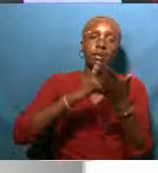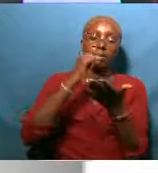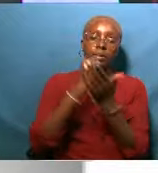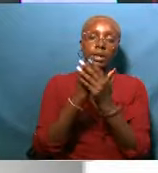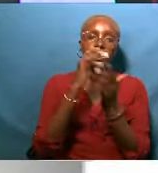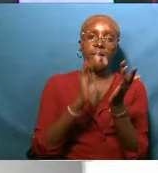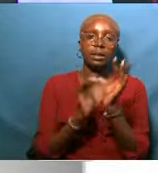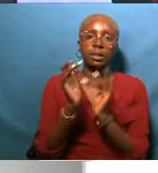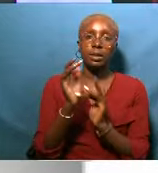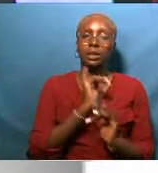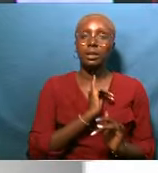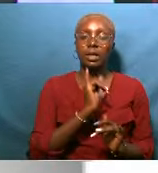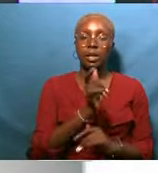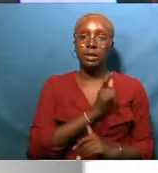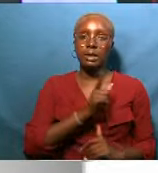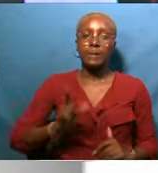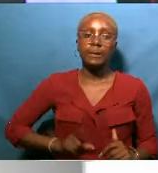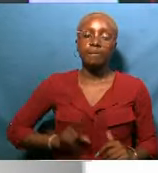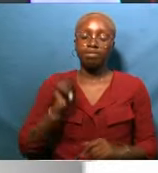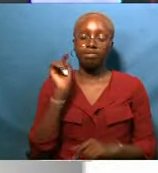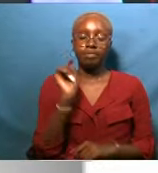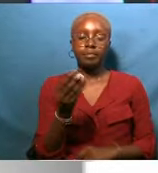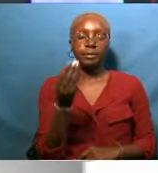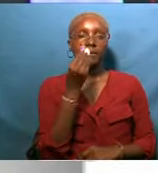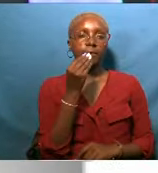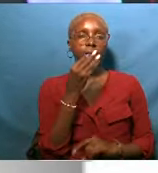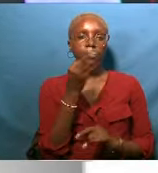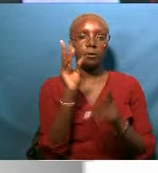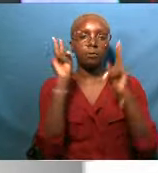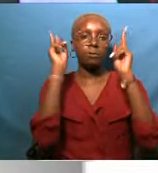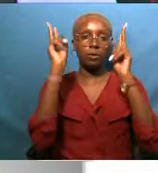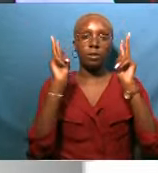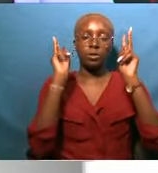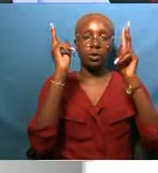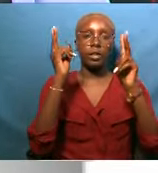is Lord. This is the feast of victory.